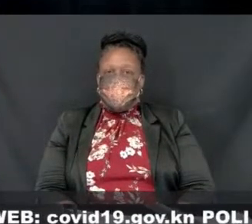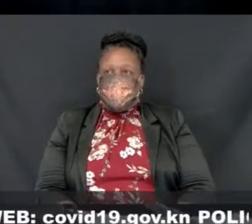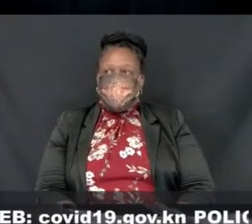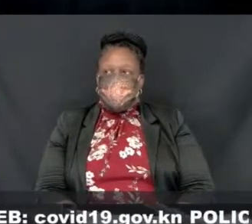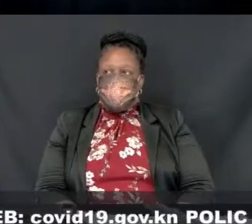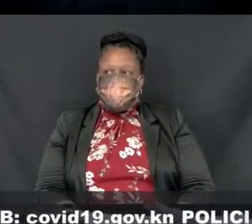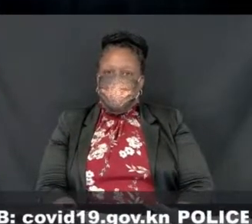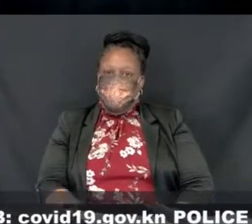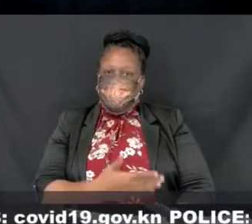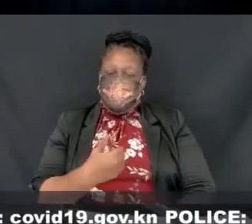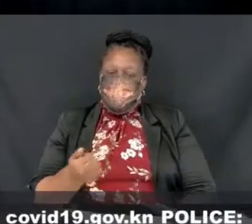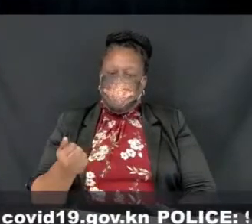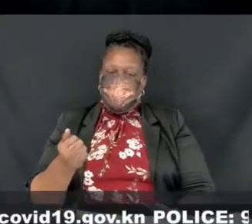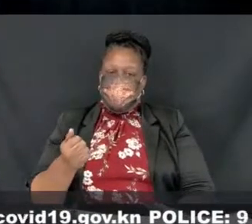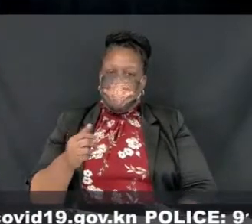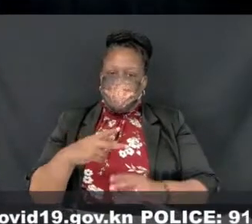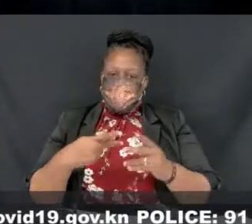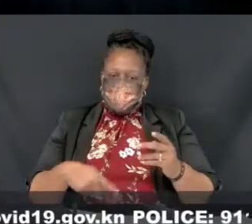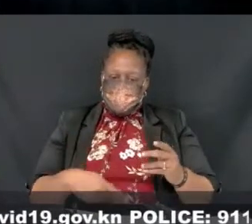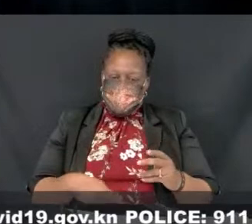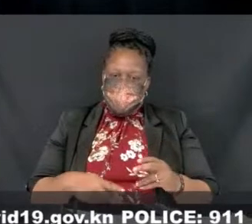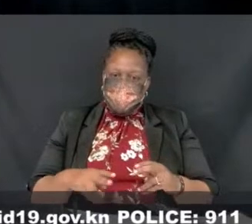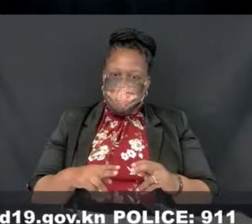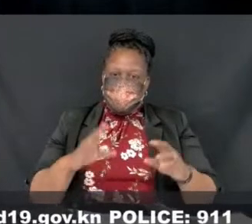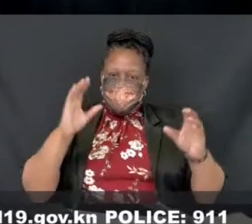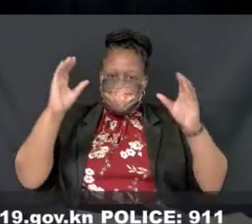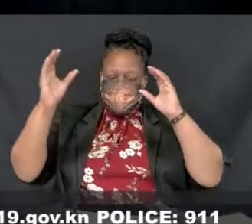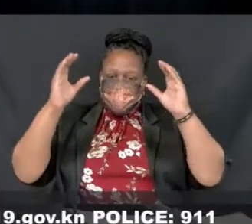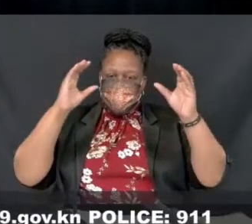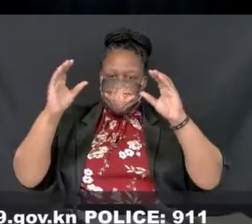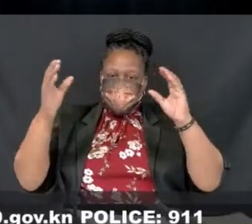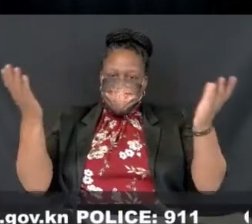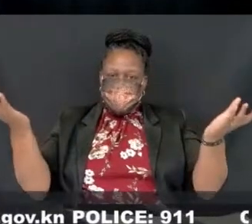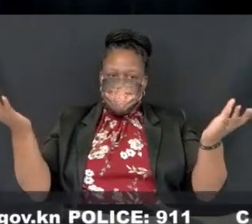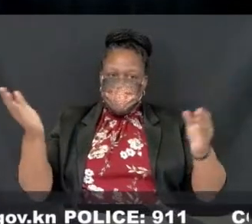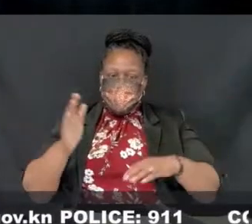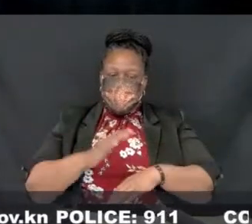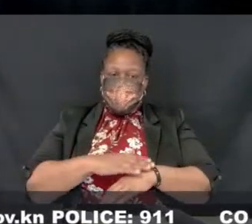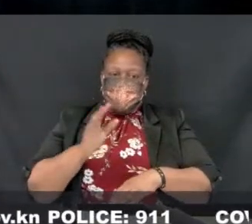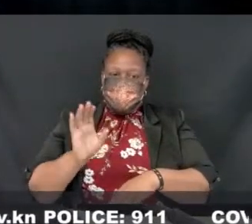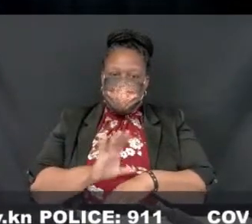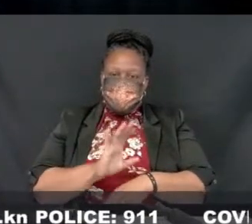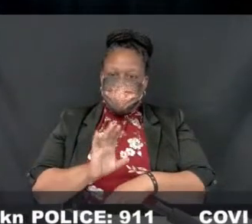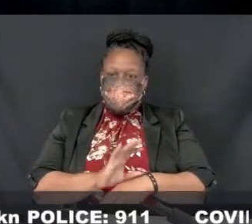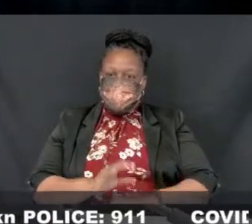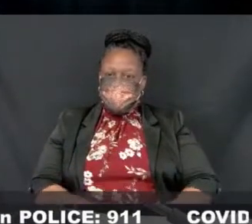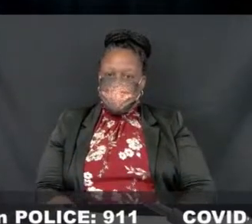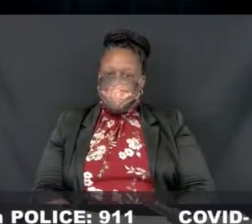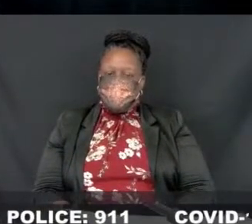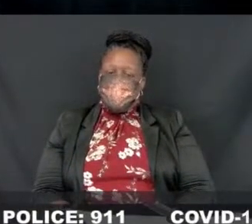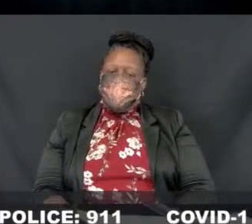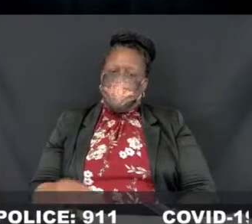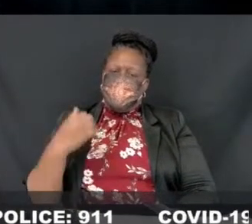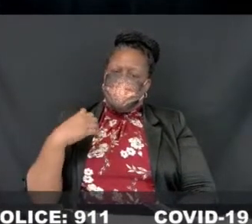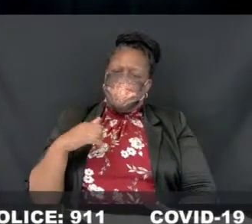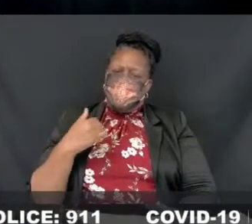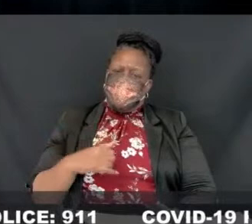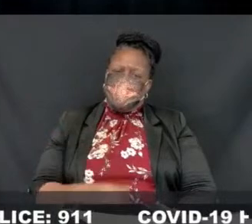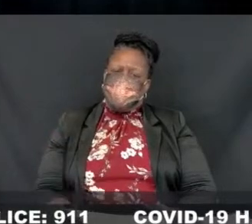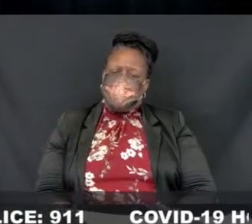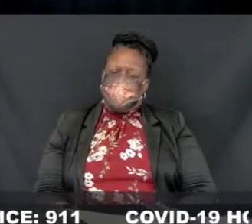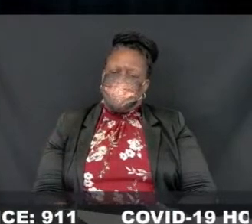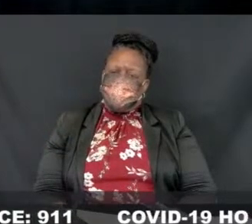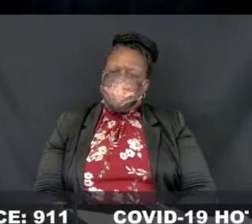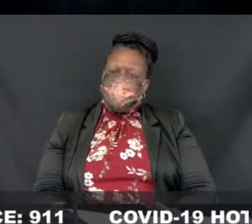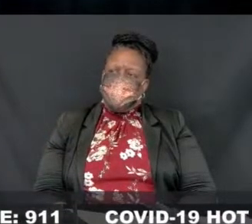hey, listen, we could carry out a virtual carnival. And they said it's one of the best carnival they had in a long time. You know,